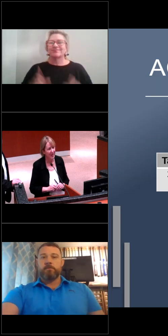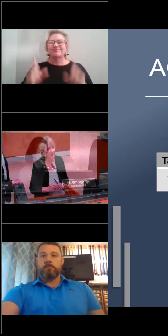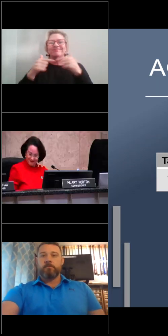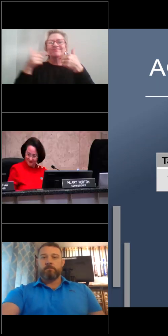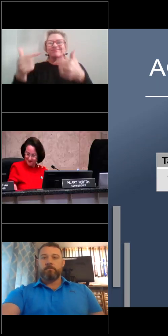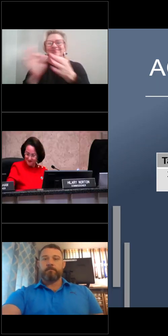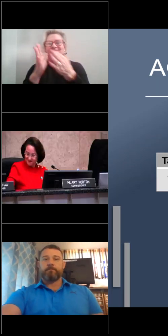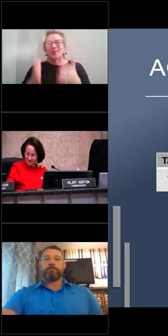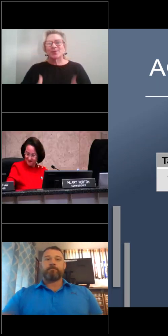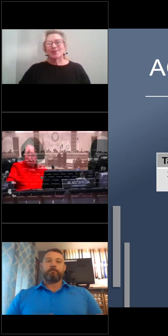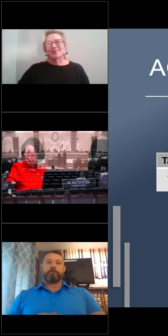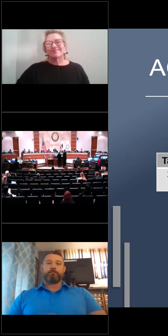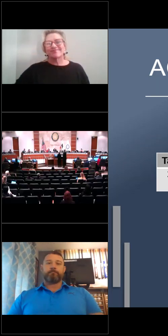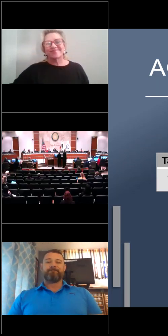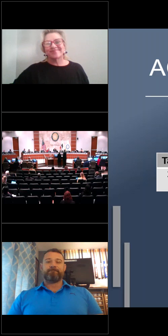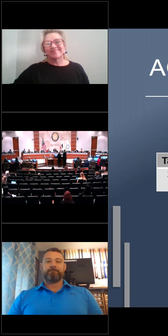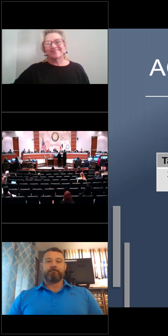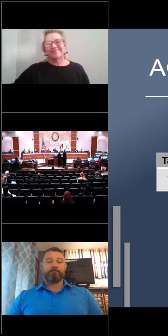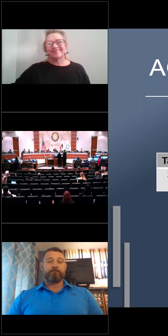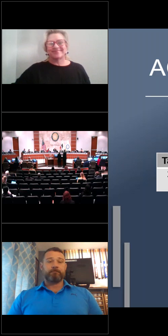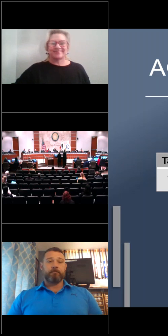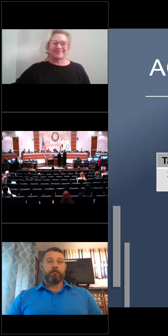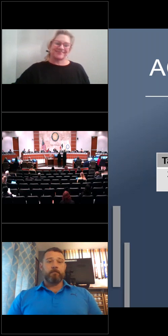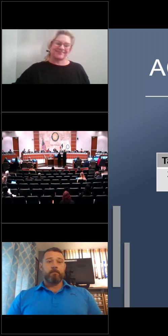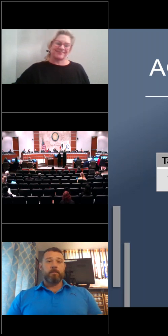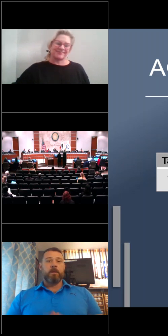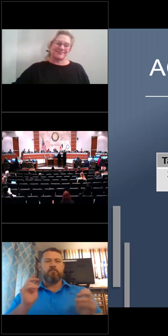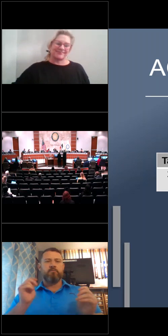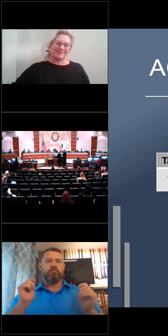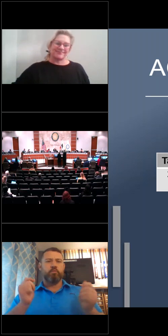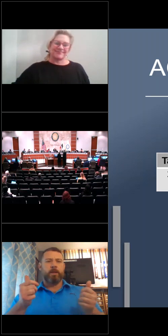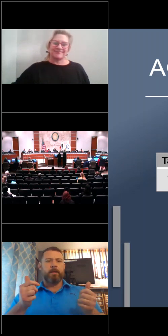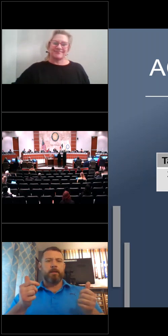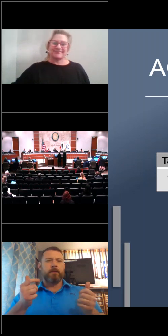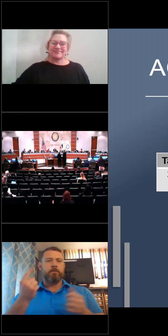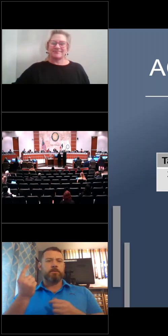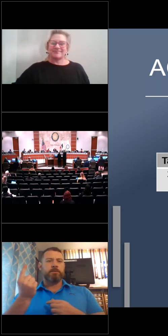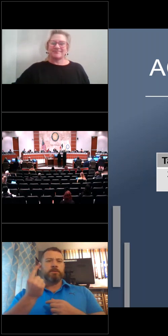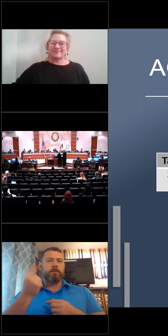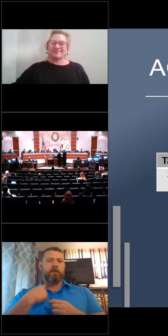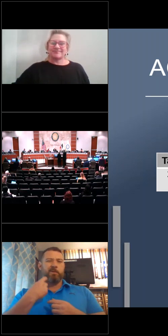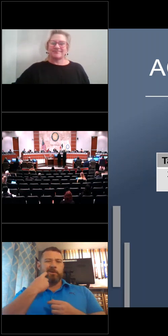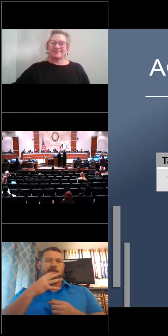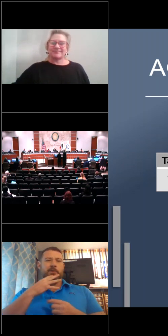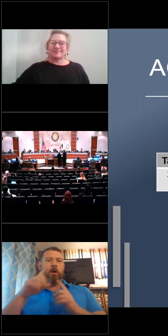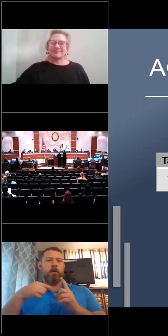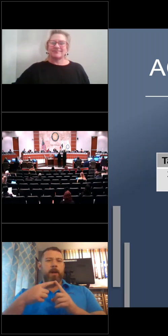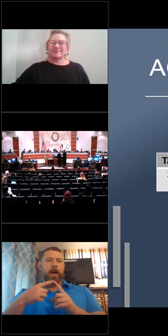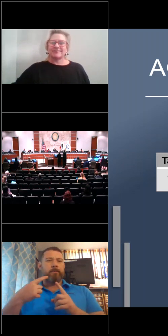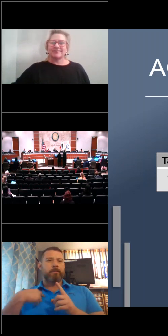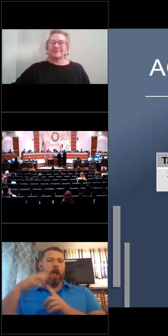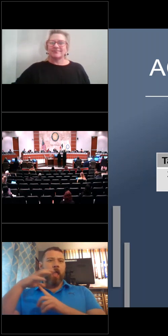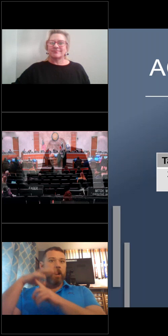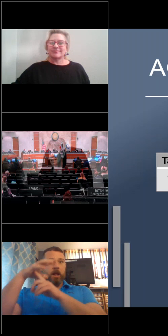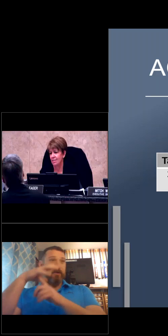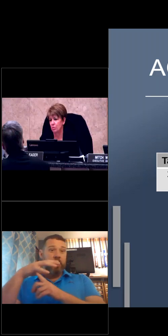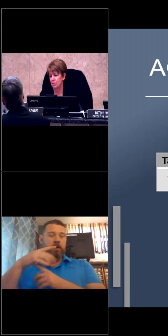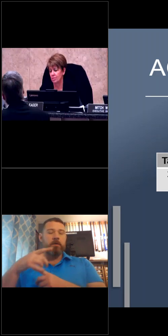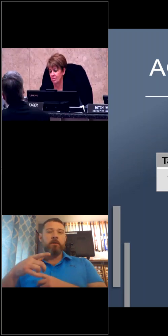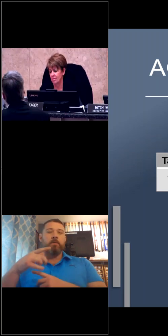you. And maybe just really quickly, because it was something that we just talked about while we were up in our helicopter,